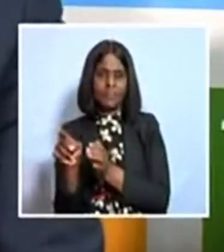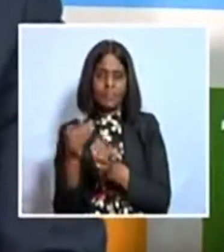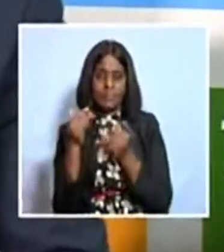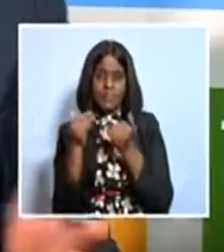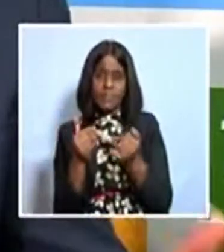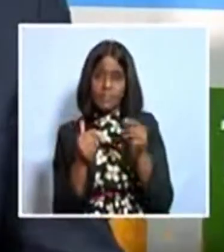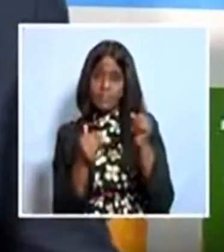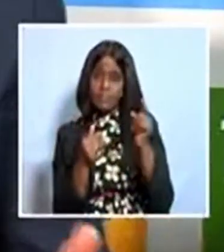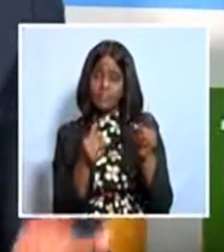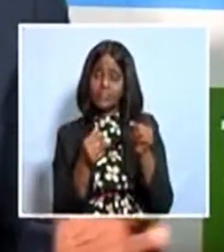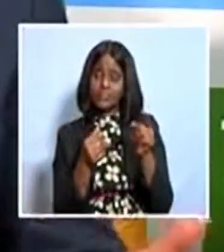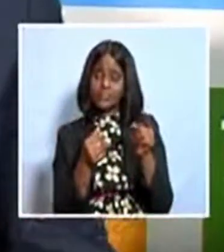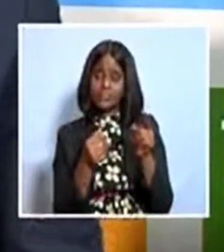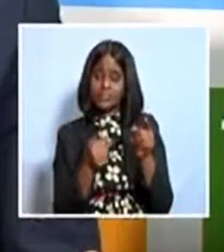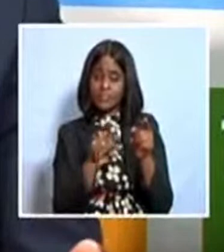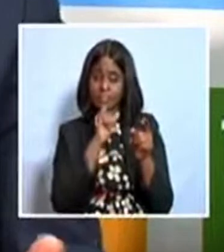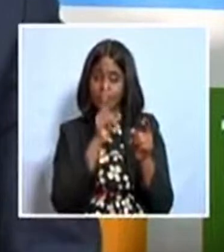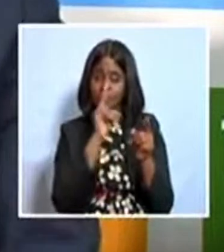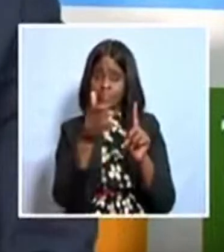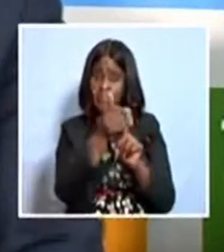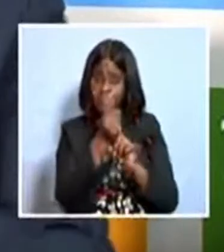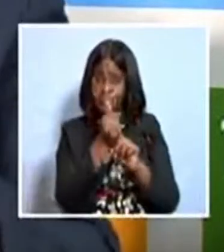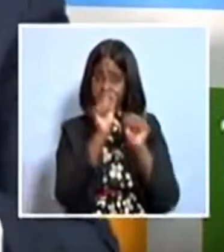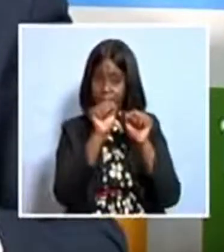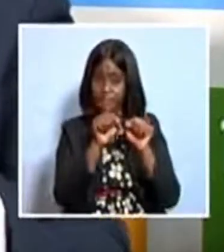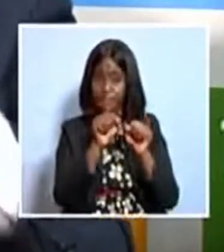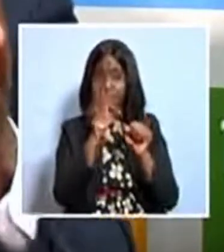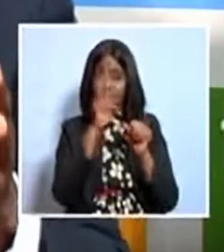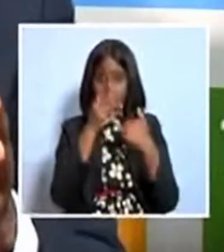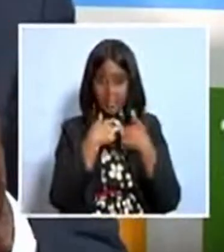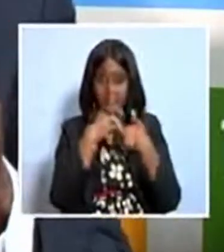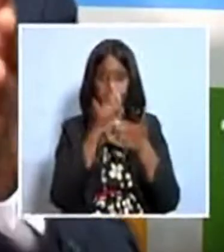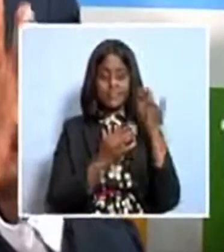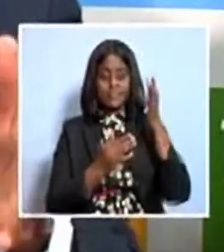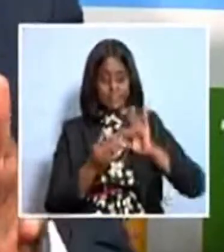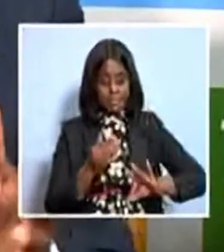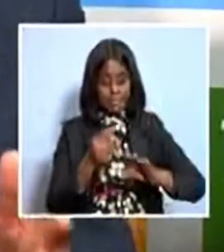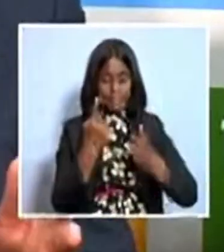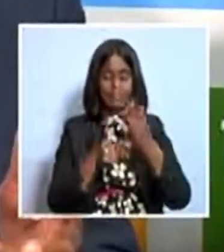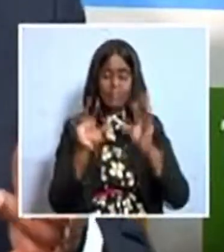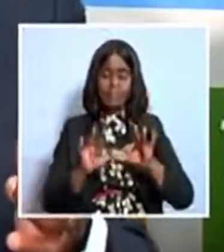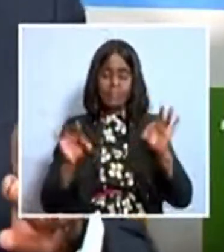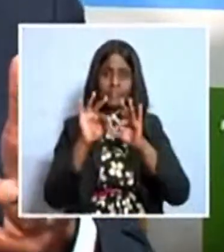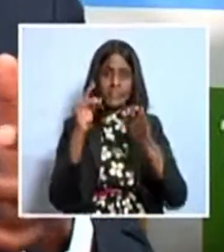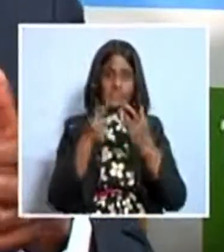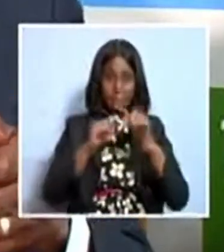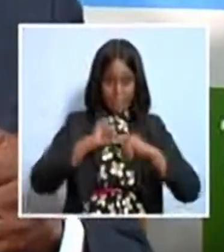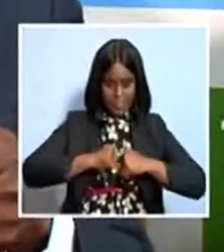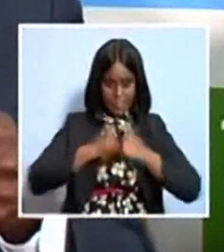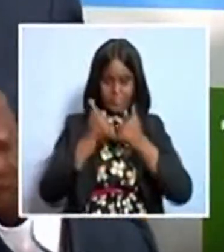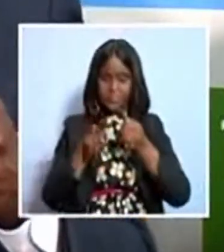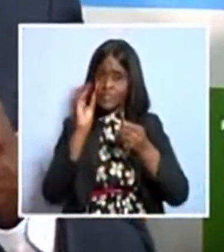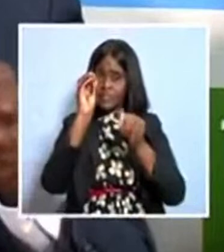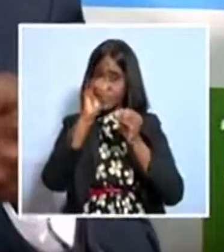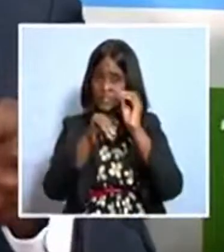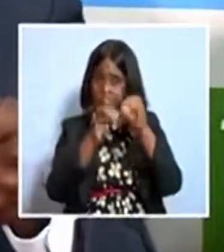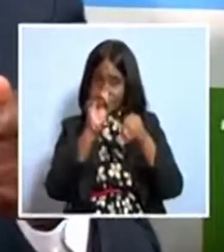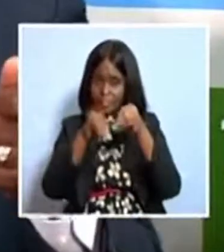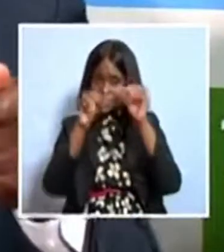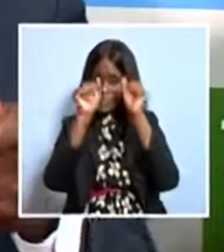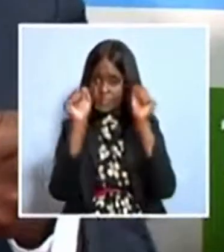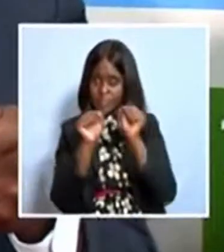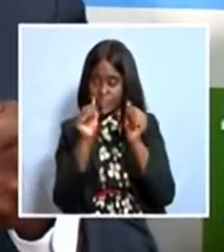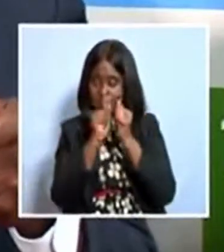is relatively attainable, but we'll have some gains. What's important is that we put in structures